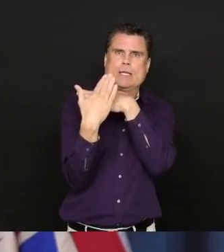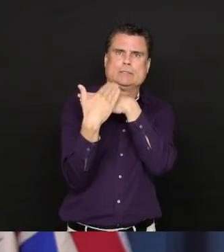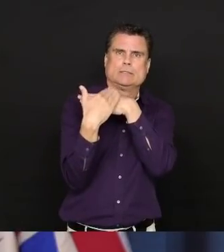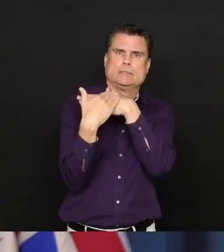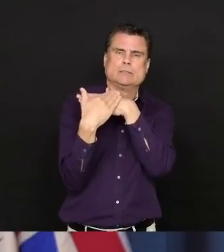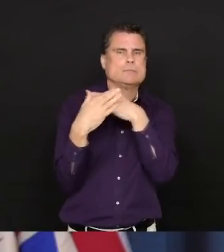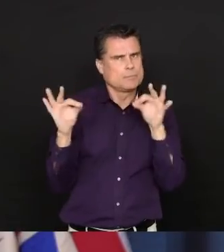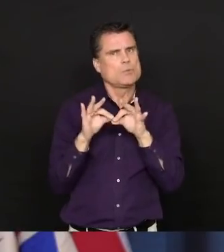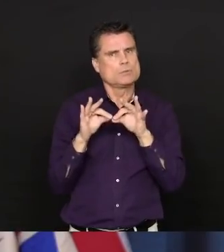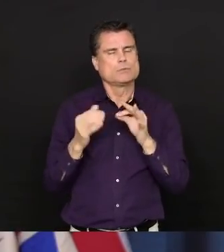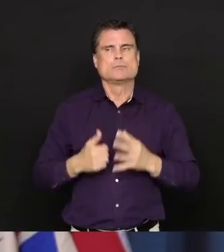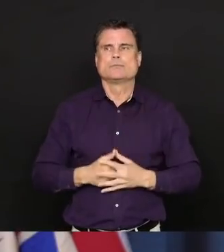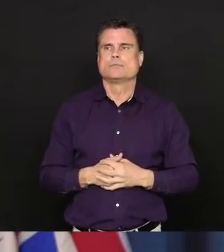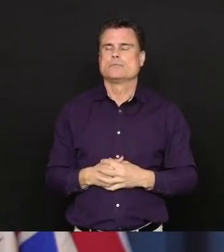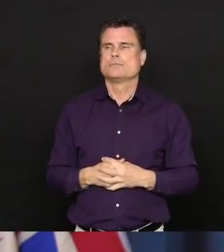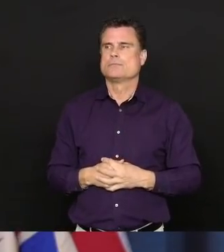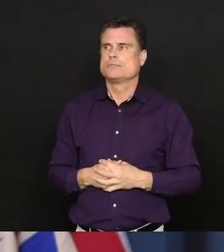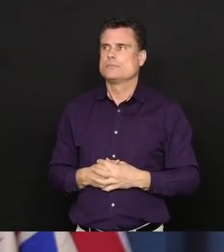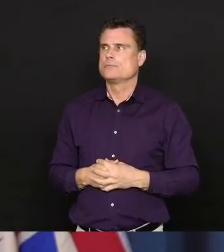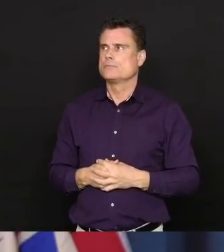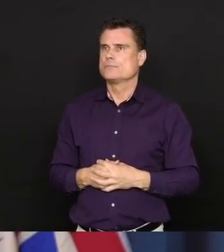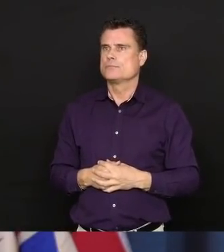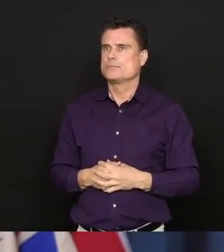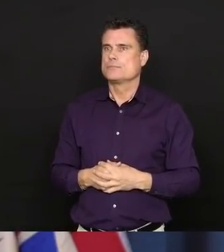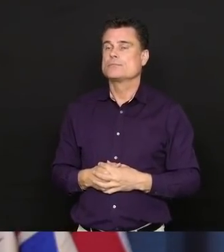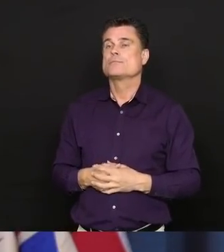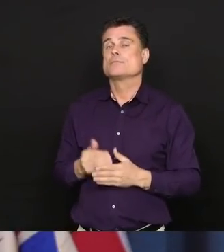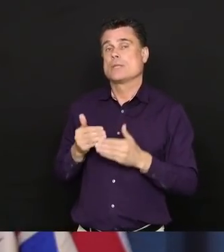is from Georgie Smith, CBC.